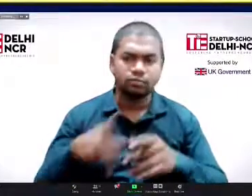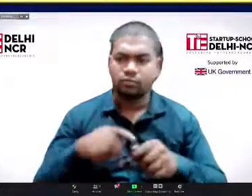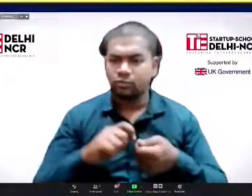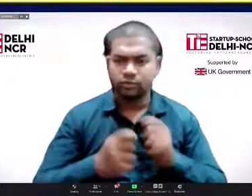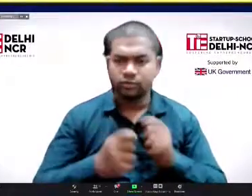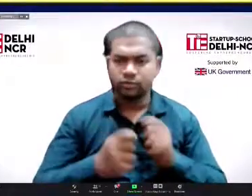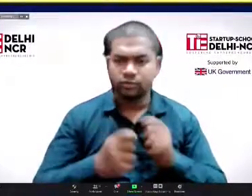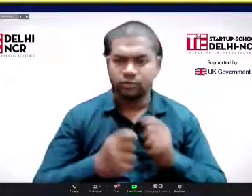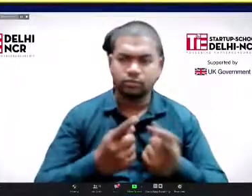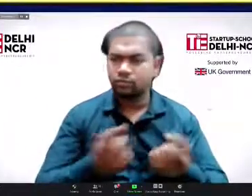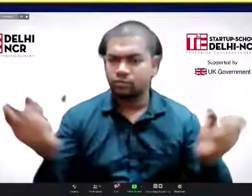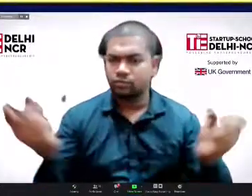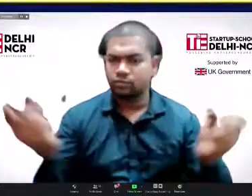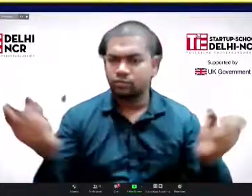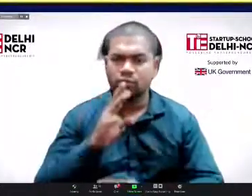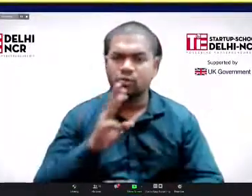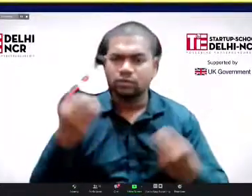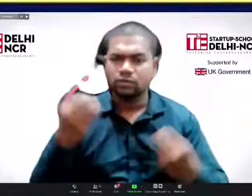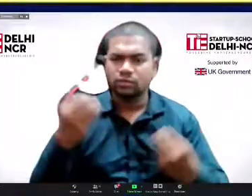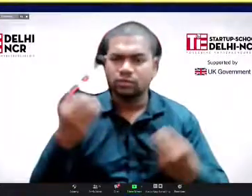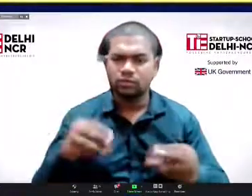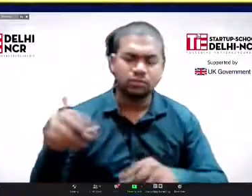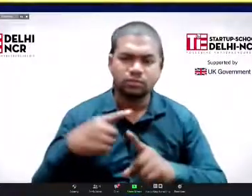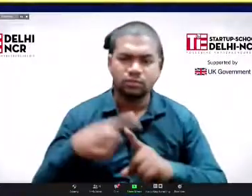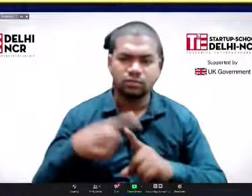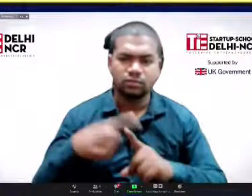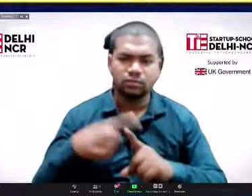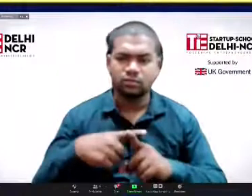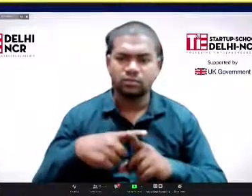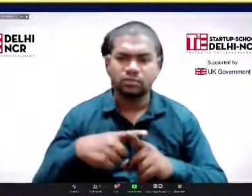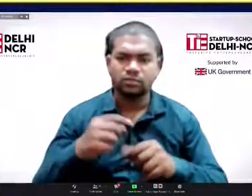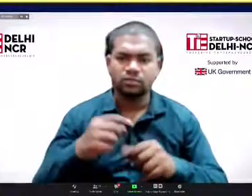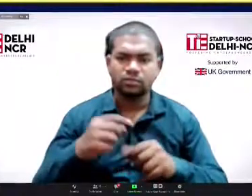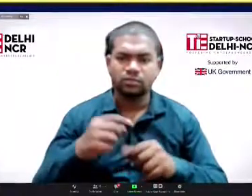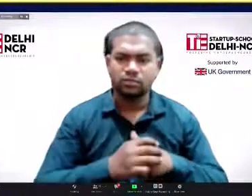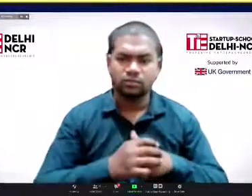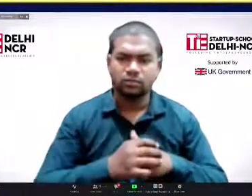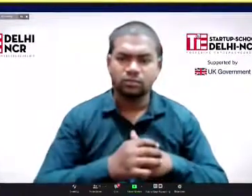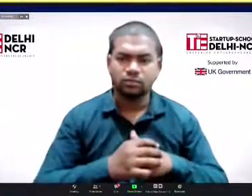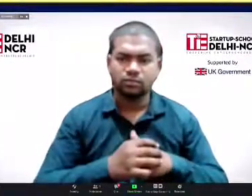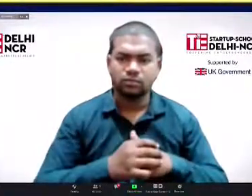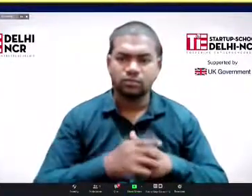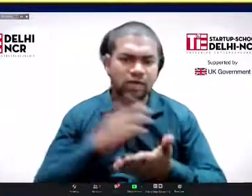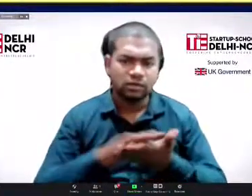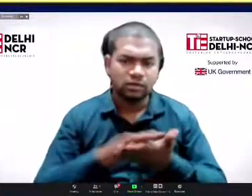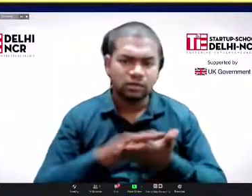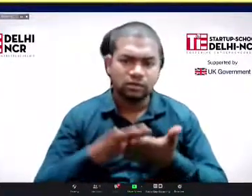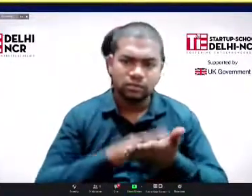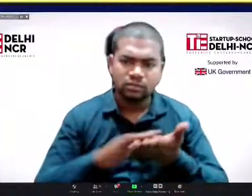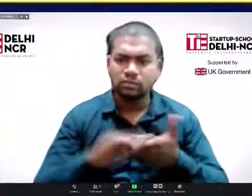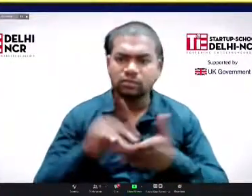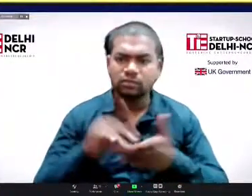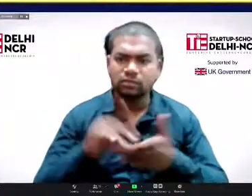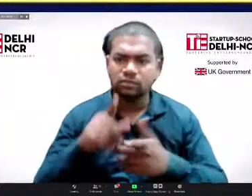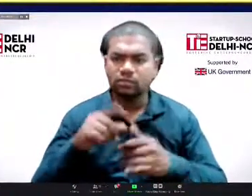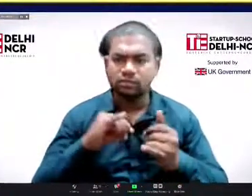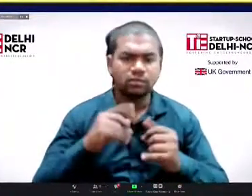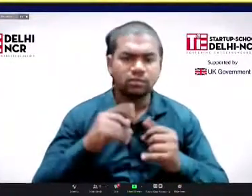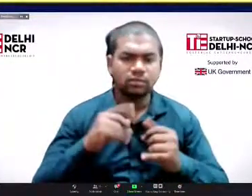around wastewater and sanitation, which is, and it's called Swachhameva